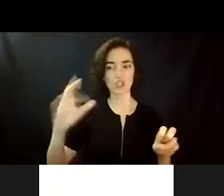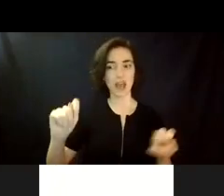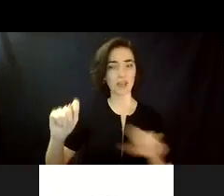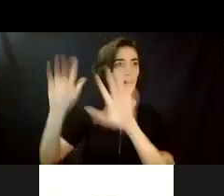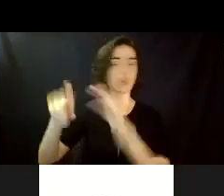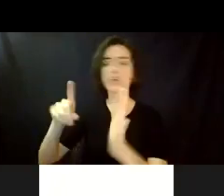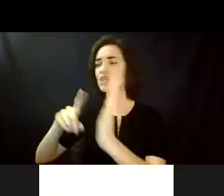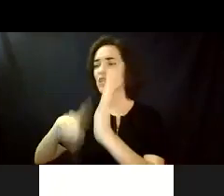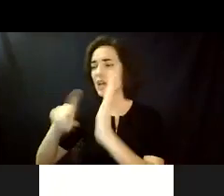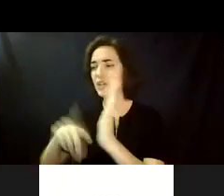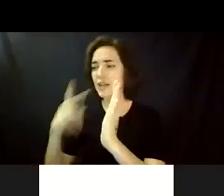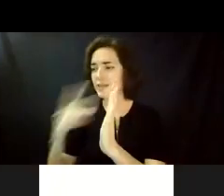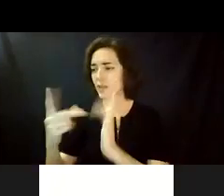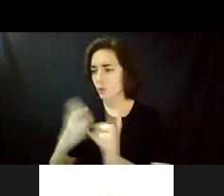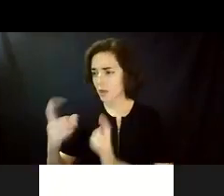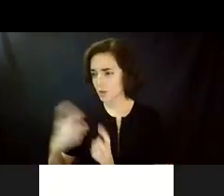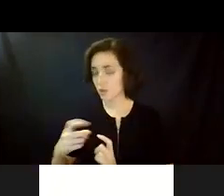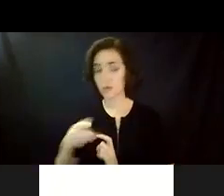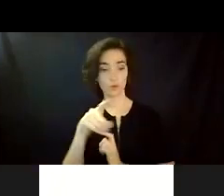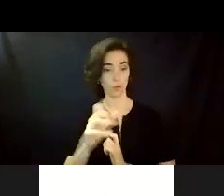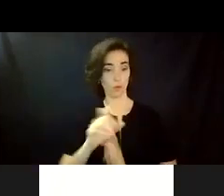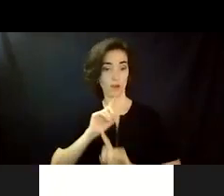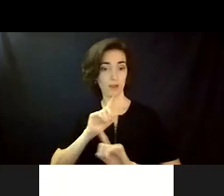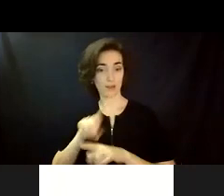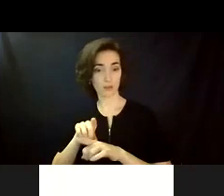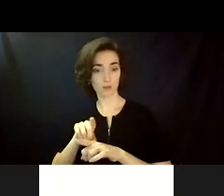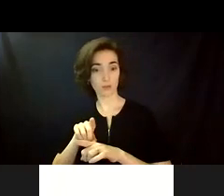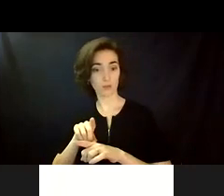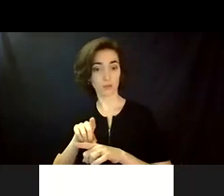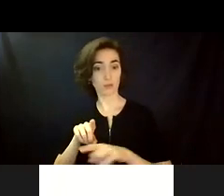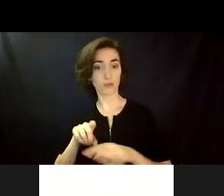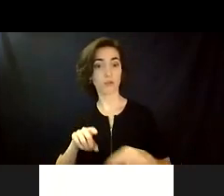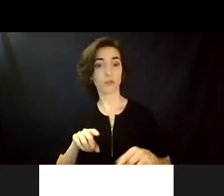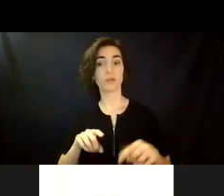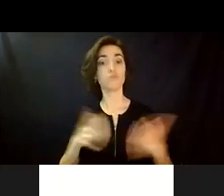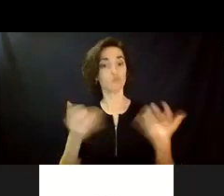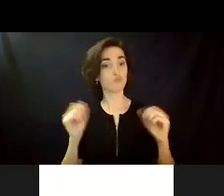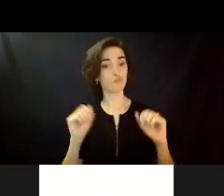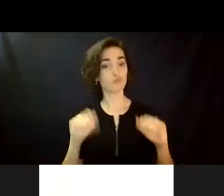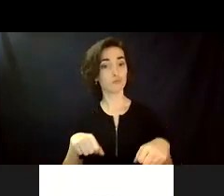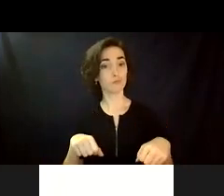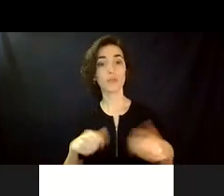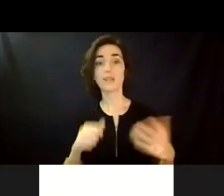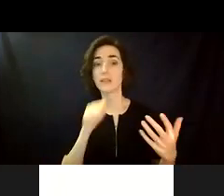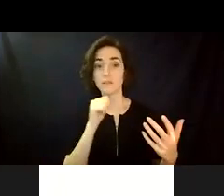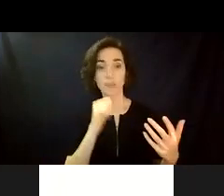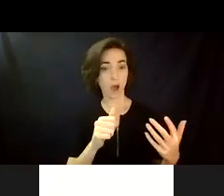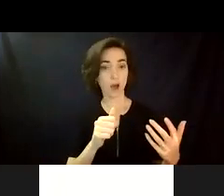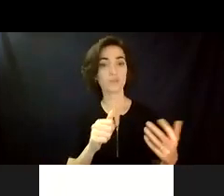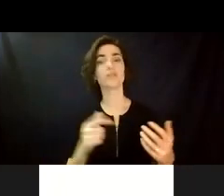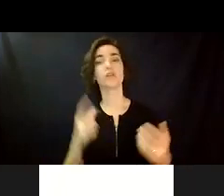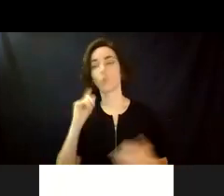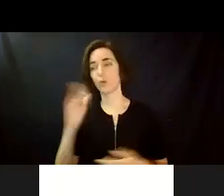and then, and if you want to answer those questions while you're waiting, you can, but if not, we'll have to deal with those